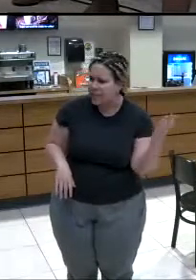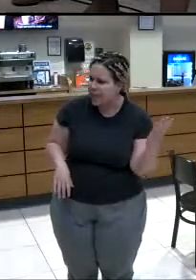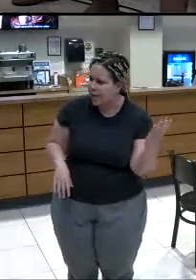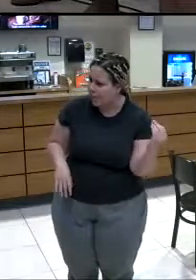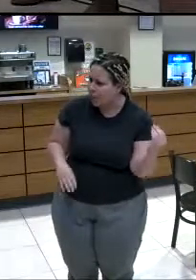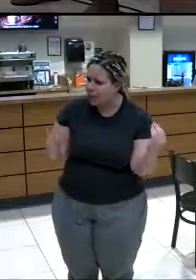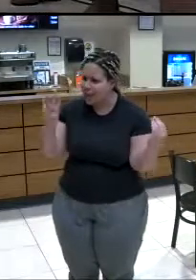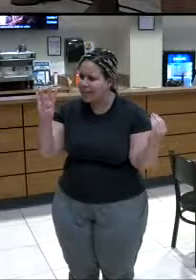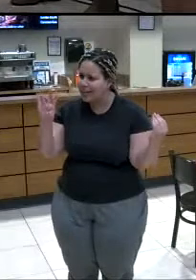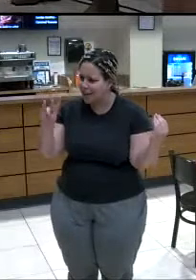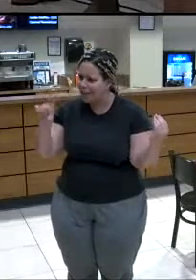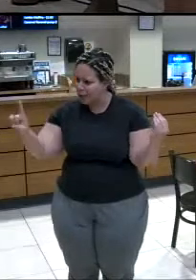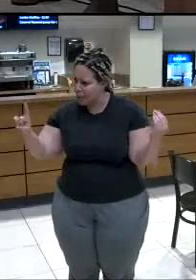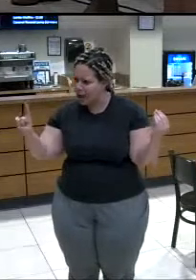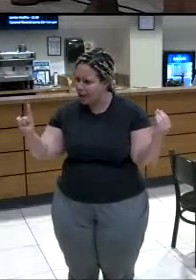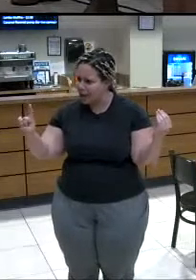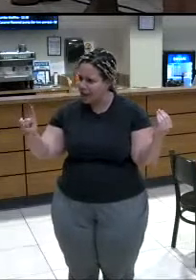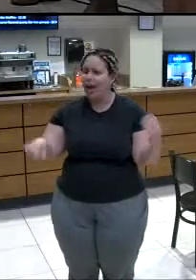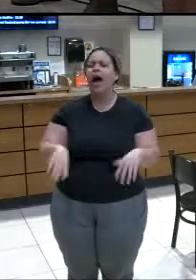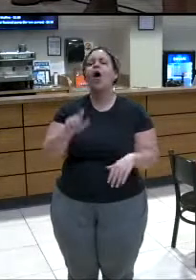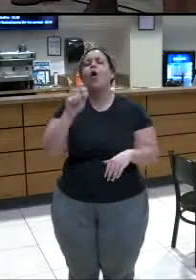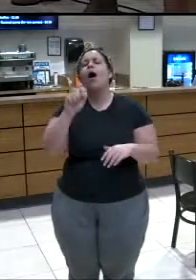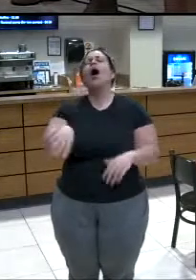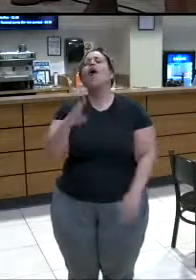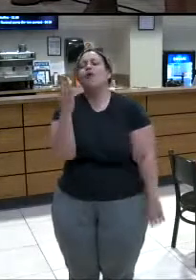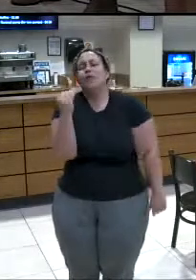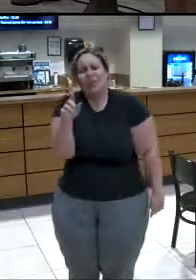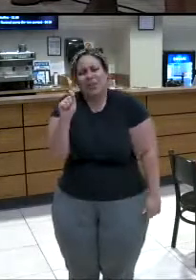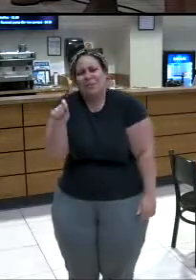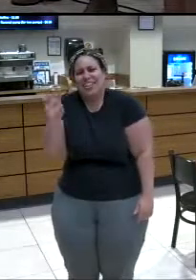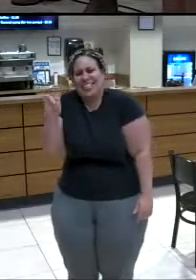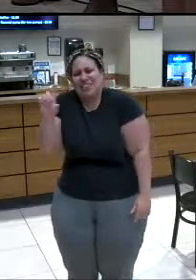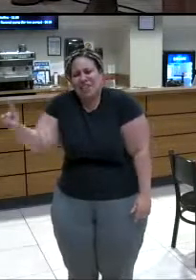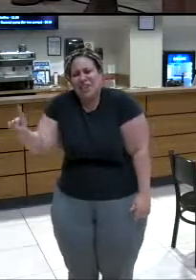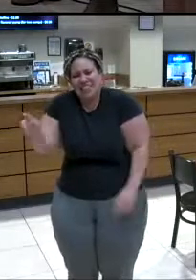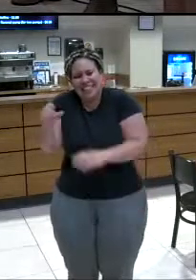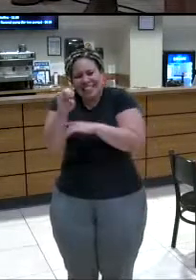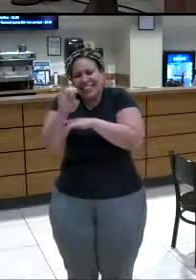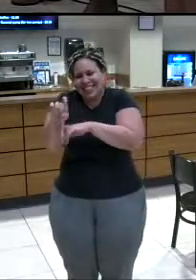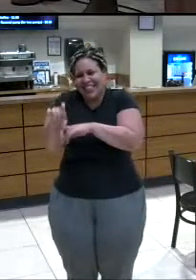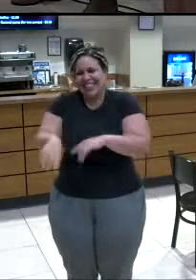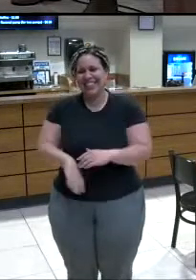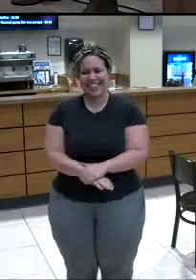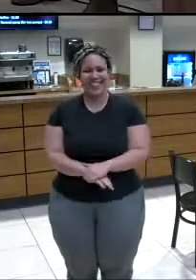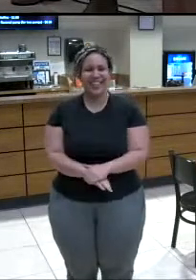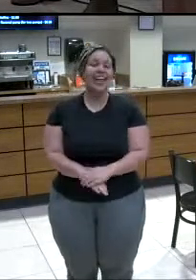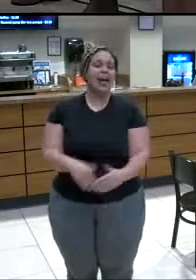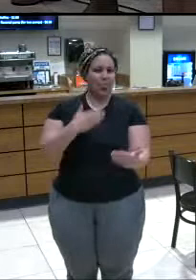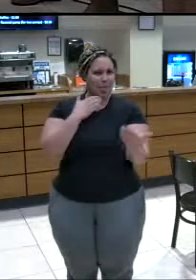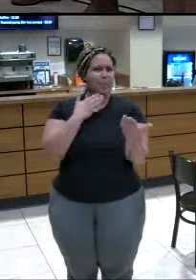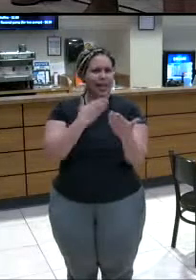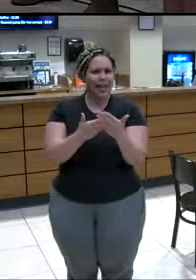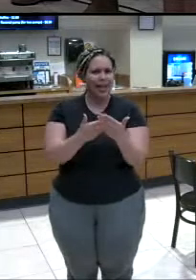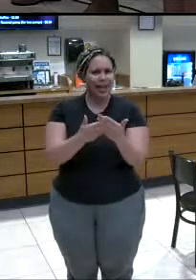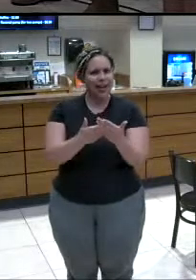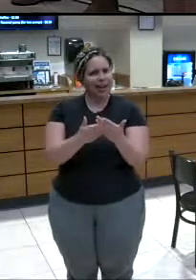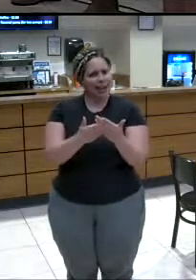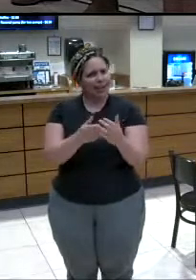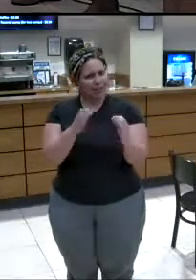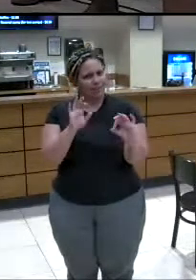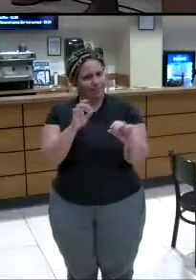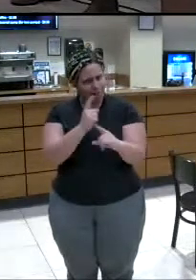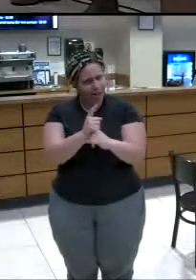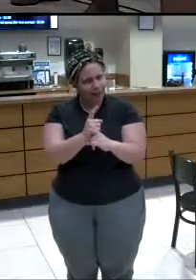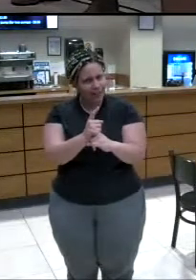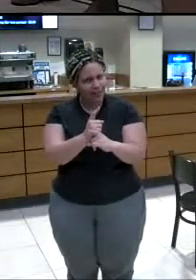1471. It took you 14.71 seconds to start here and end there. That's pretty good. That's not bad, right? What do you